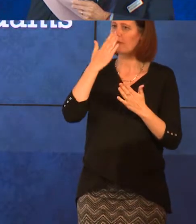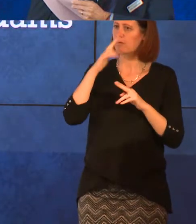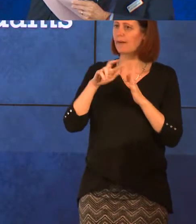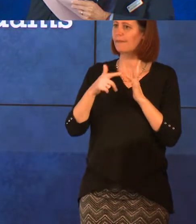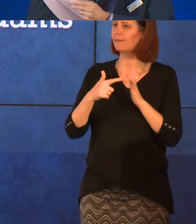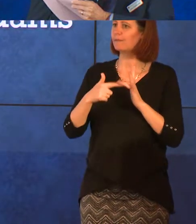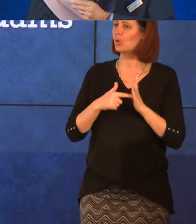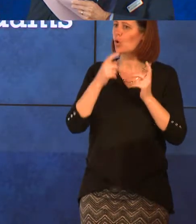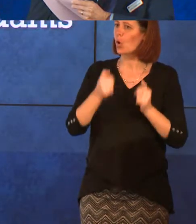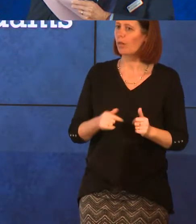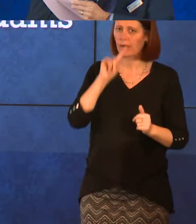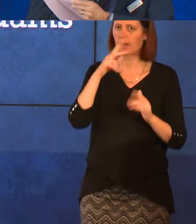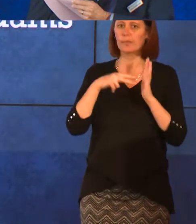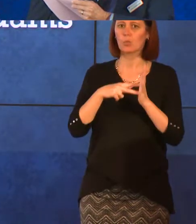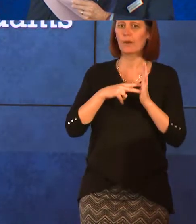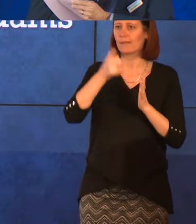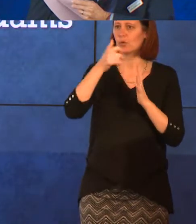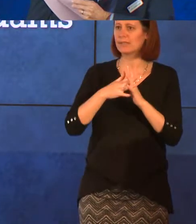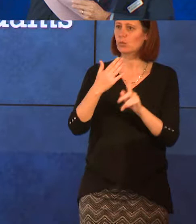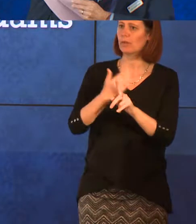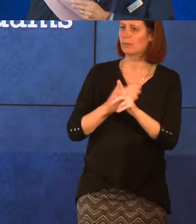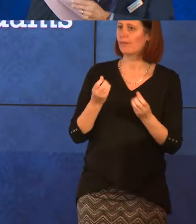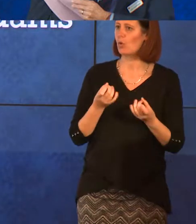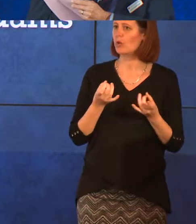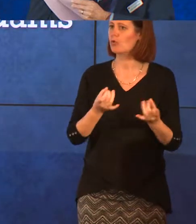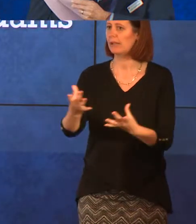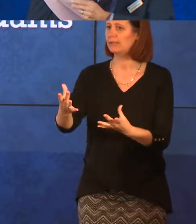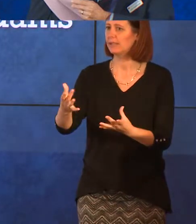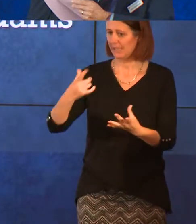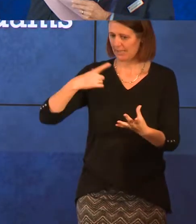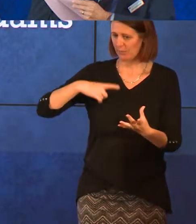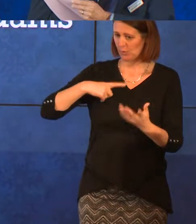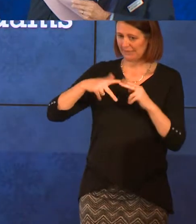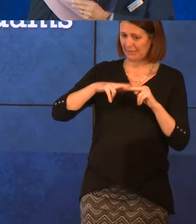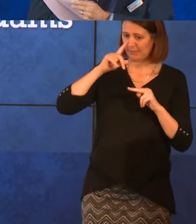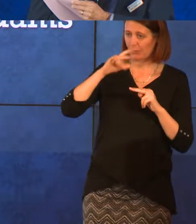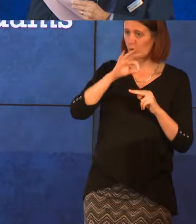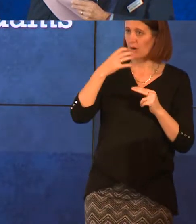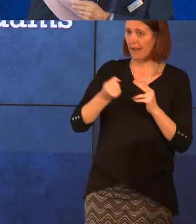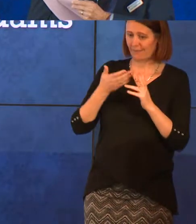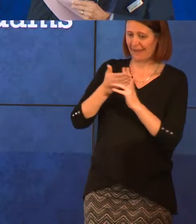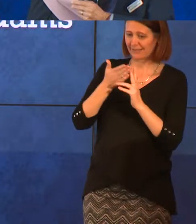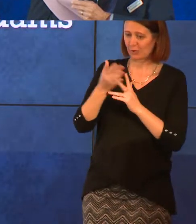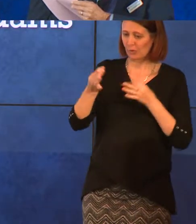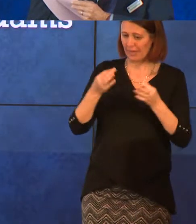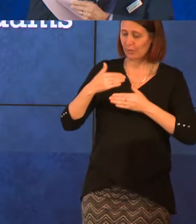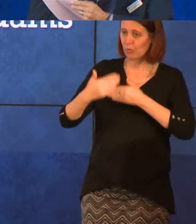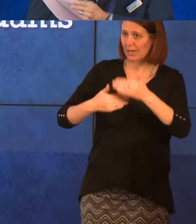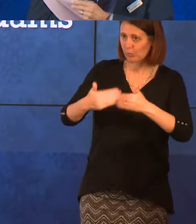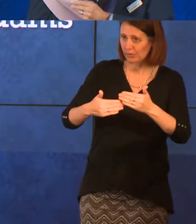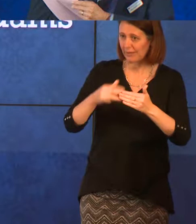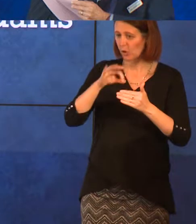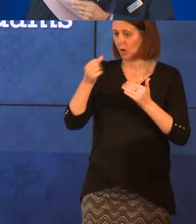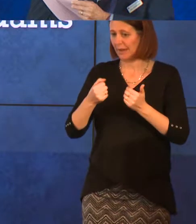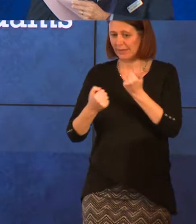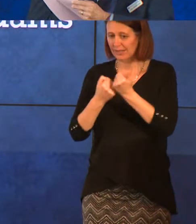be waiting to 6 weeks pre-release. Because if people don't have access to the planning process and don't have the